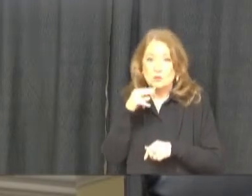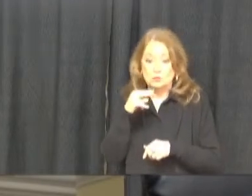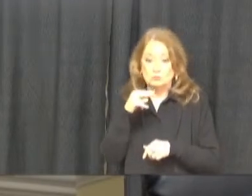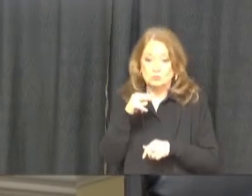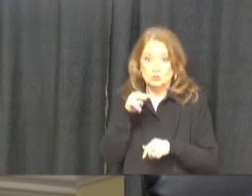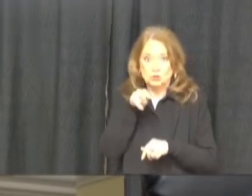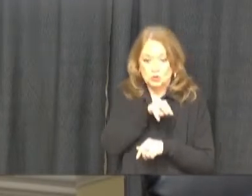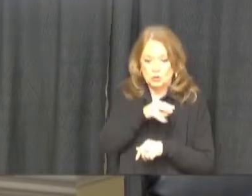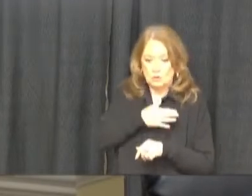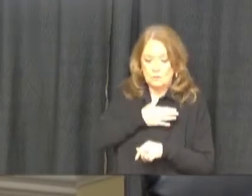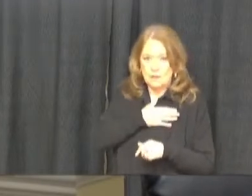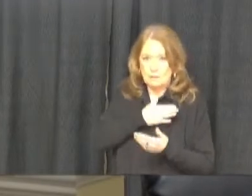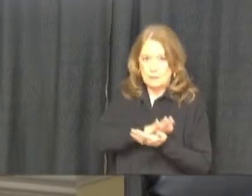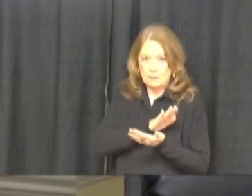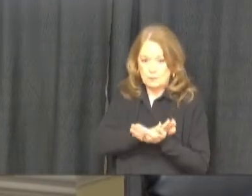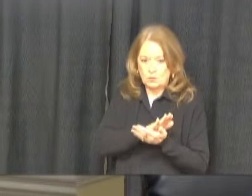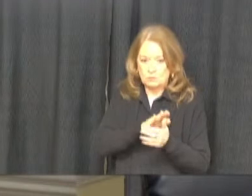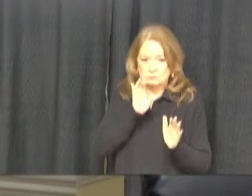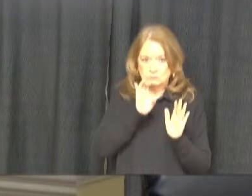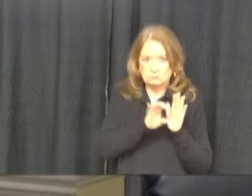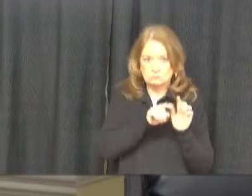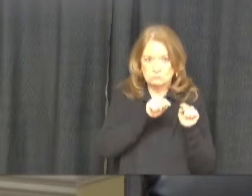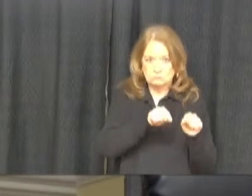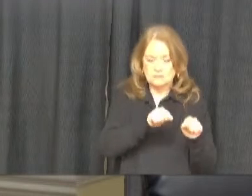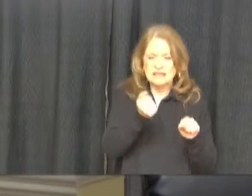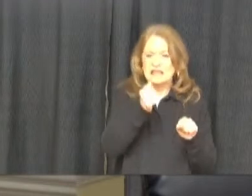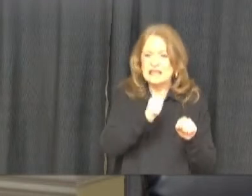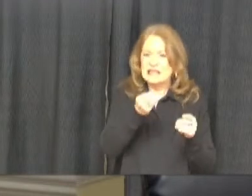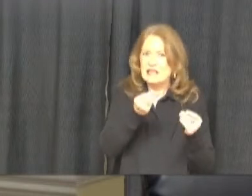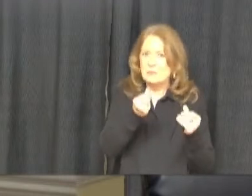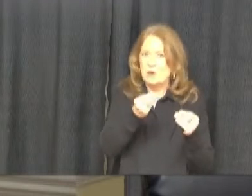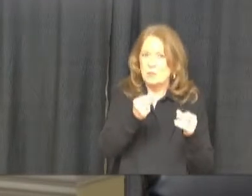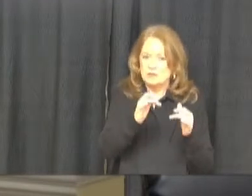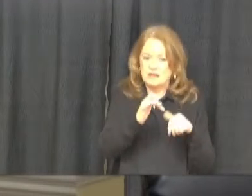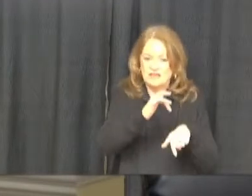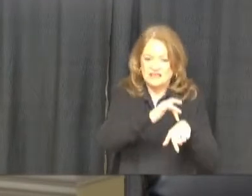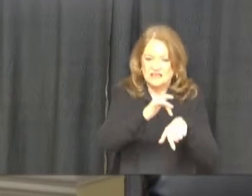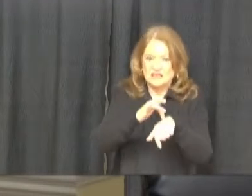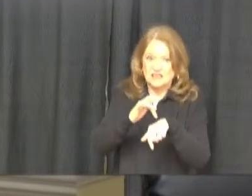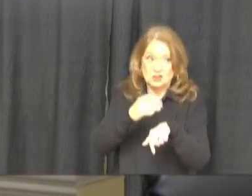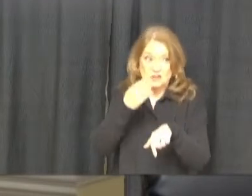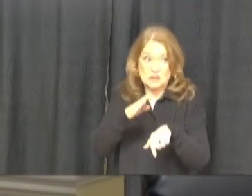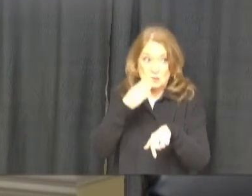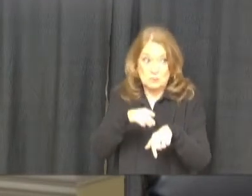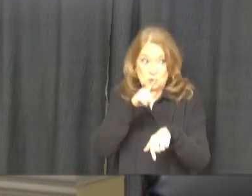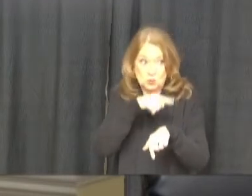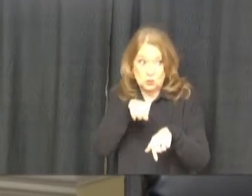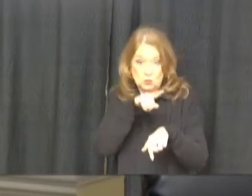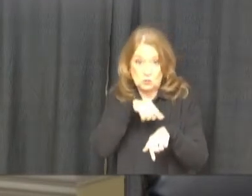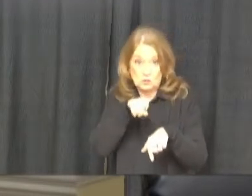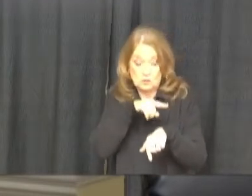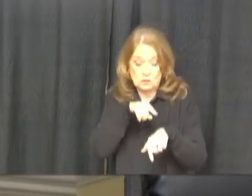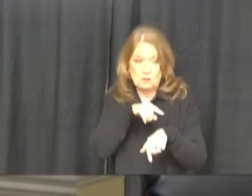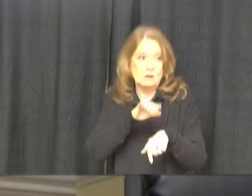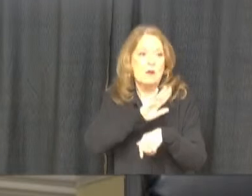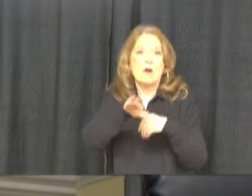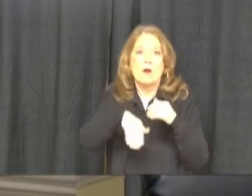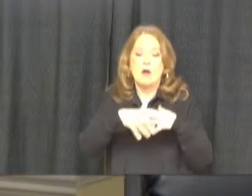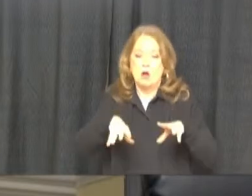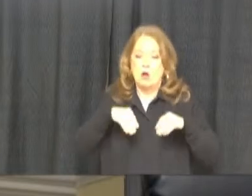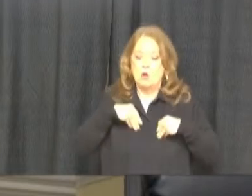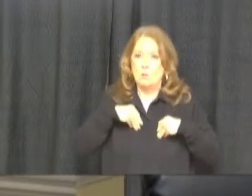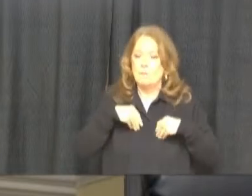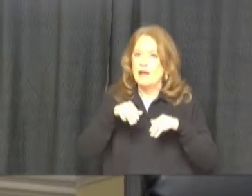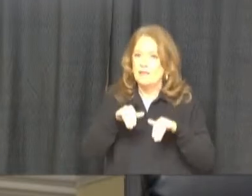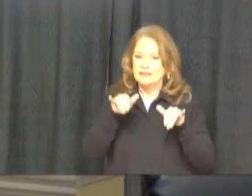to my diagram, any property that's touching around those blue boxes are all owned by the same